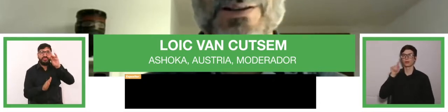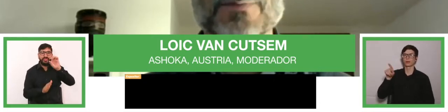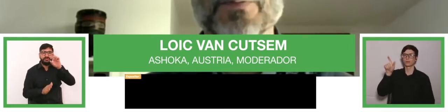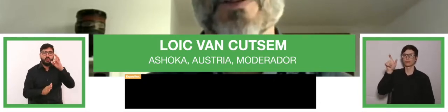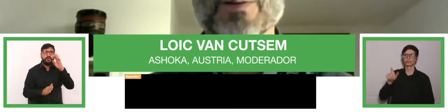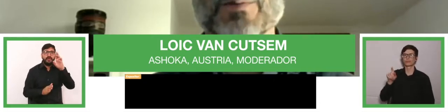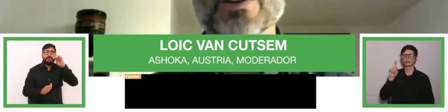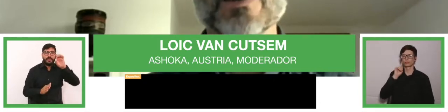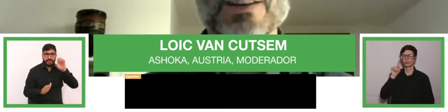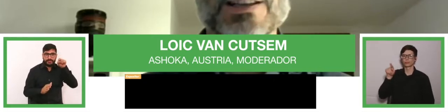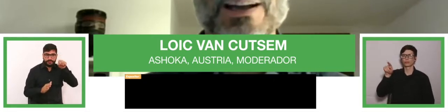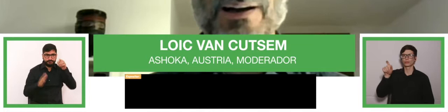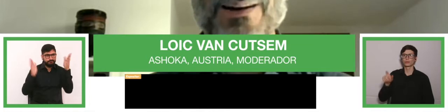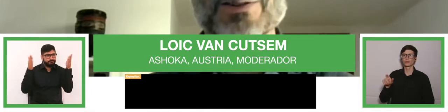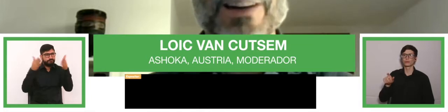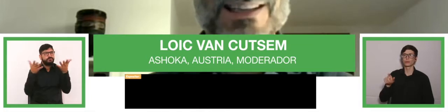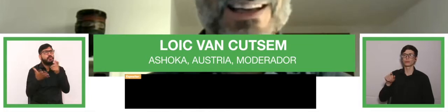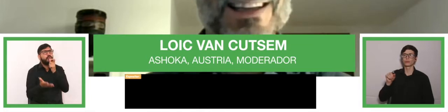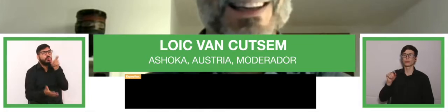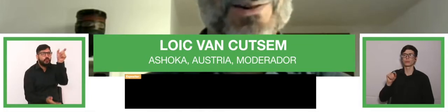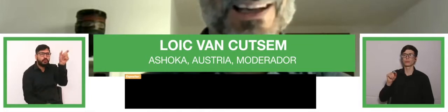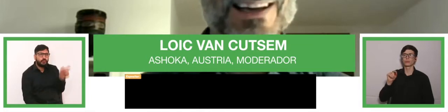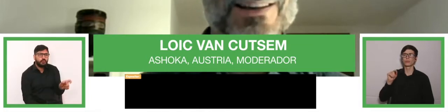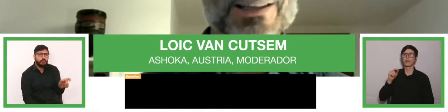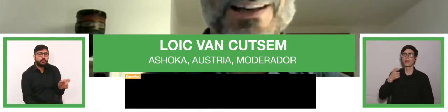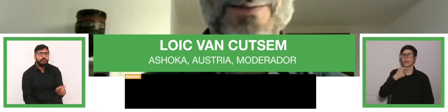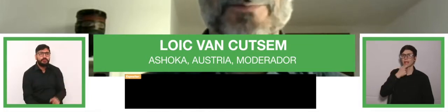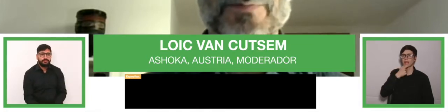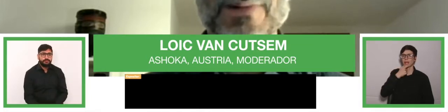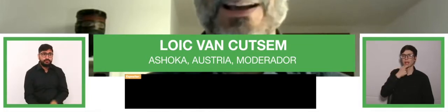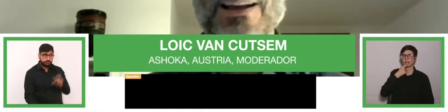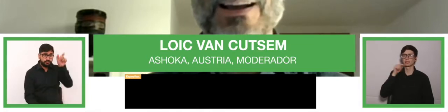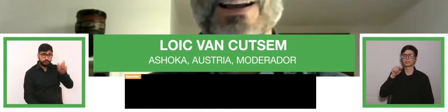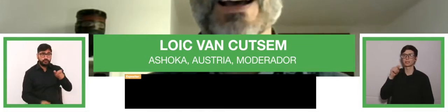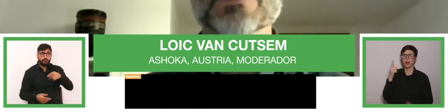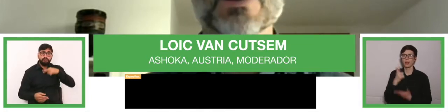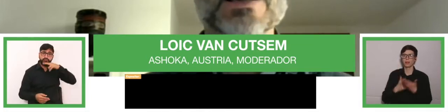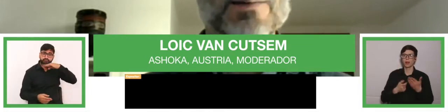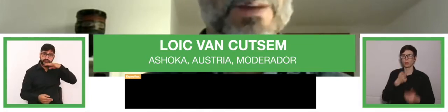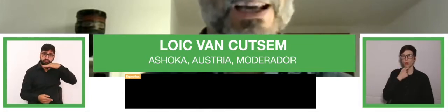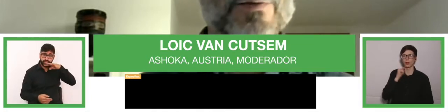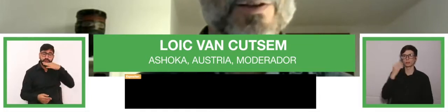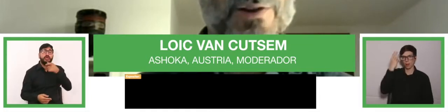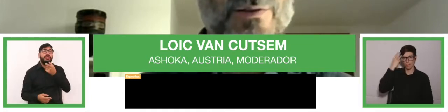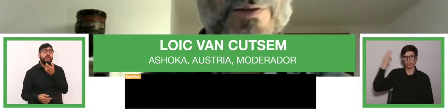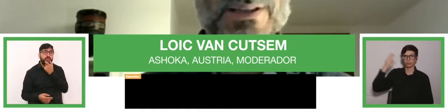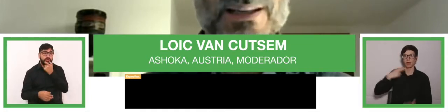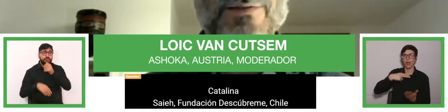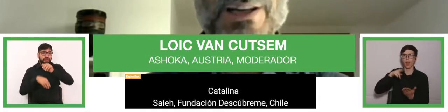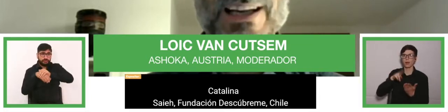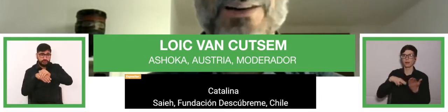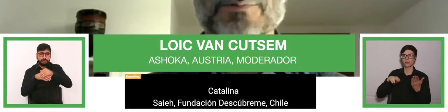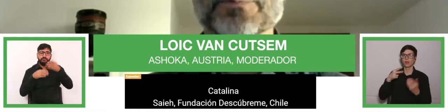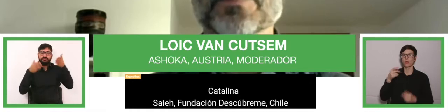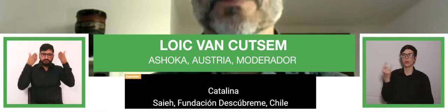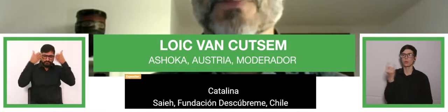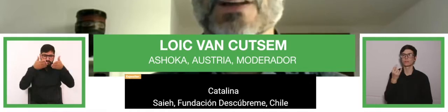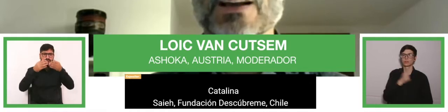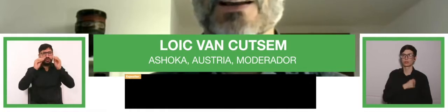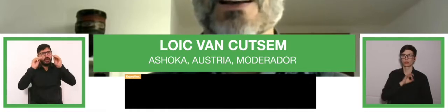of arts from the Pontificia Universidad Católica de Chile, as well as an MBA from the University of